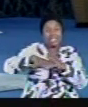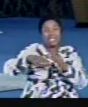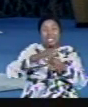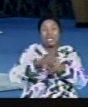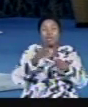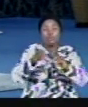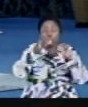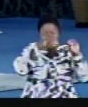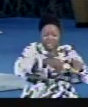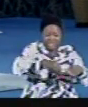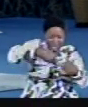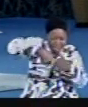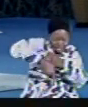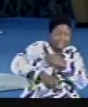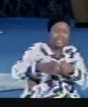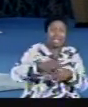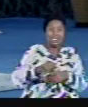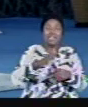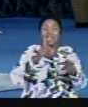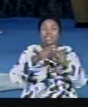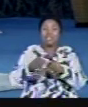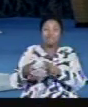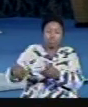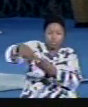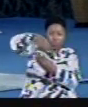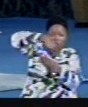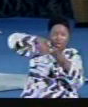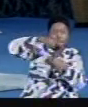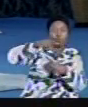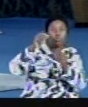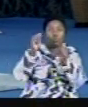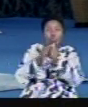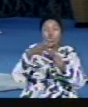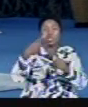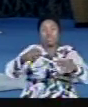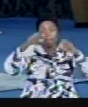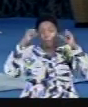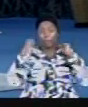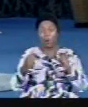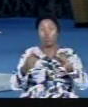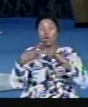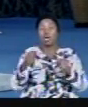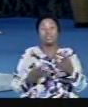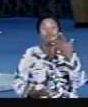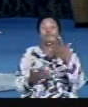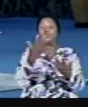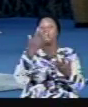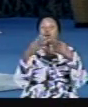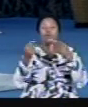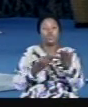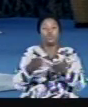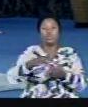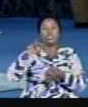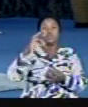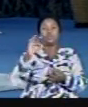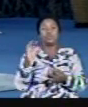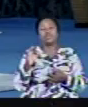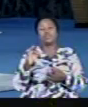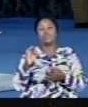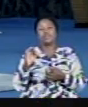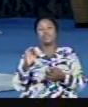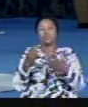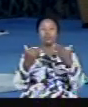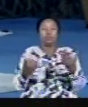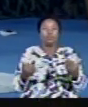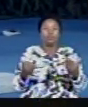inside, surround you with the power and the fire of the Holy Ghost. Now,